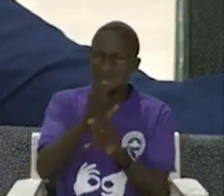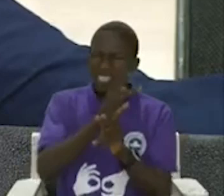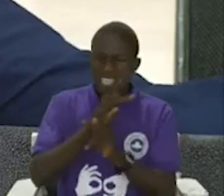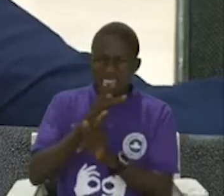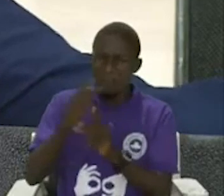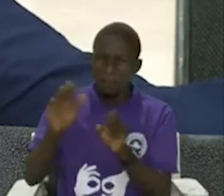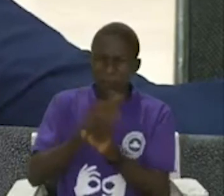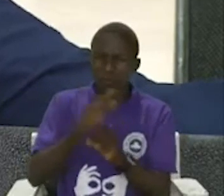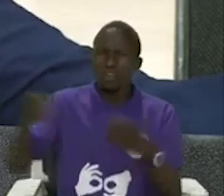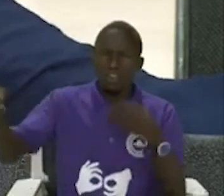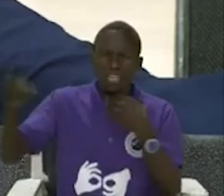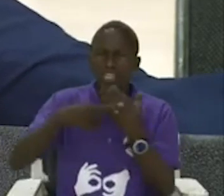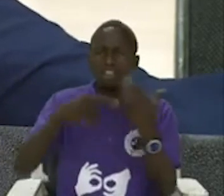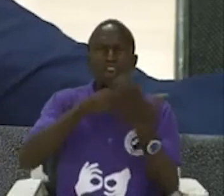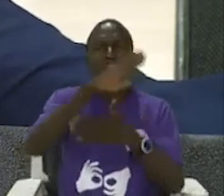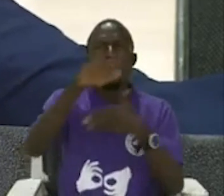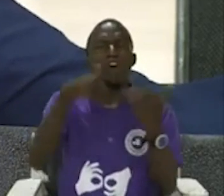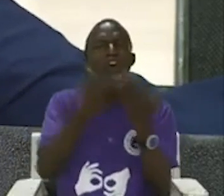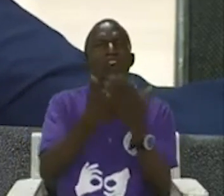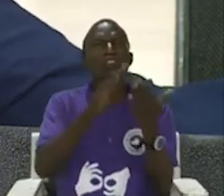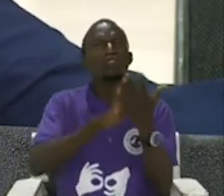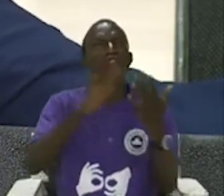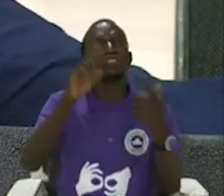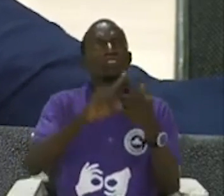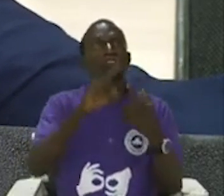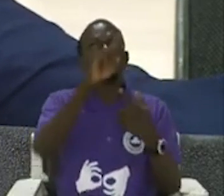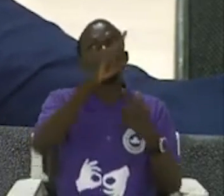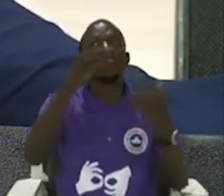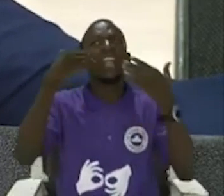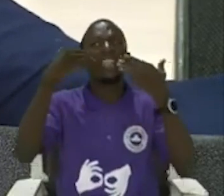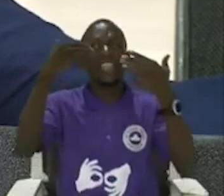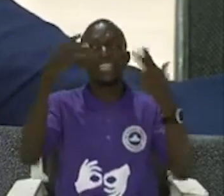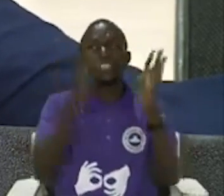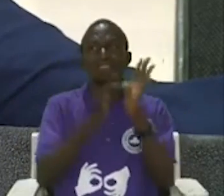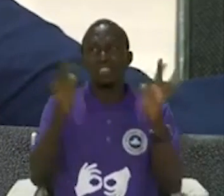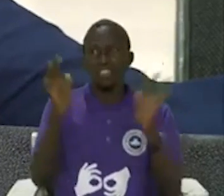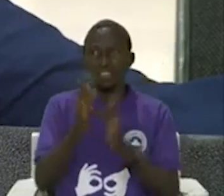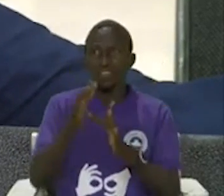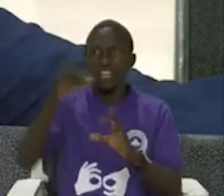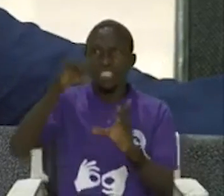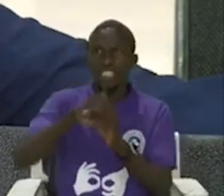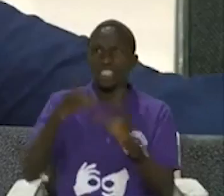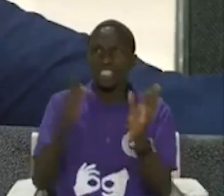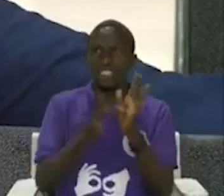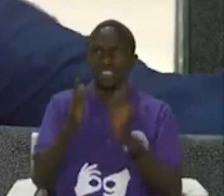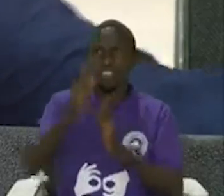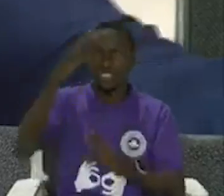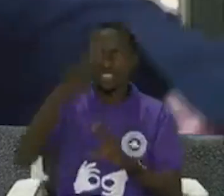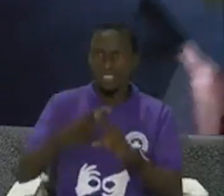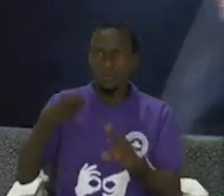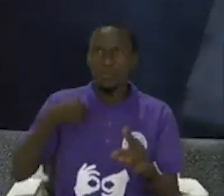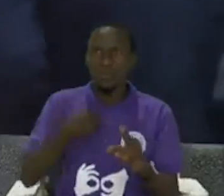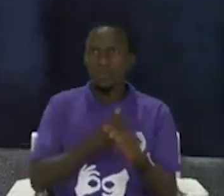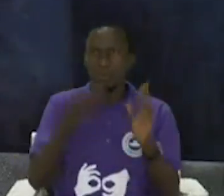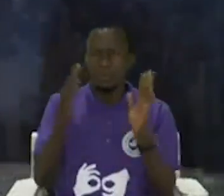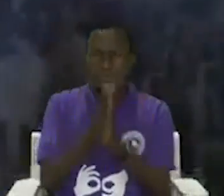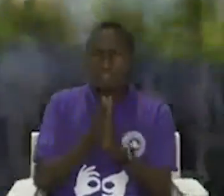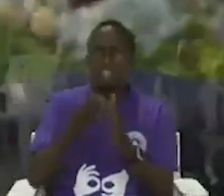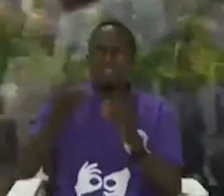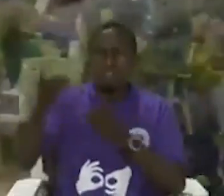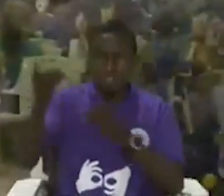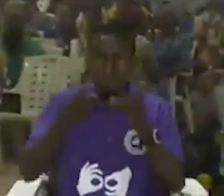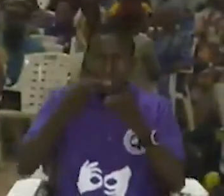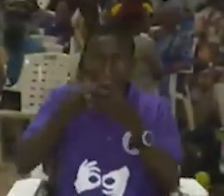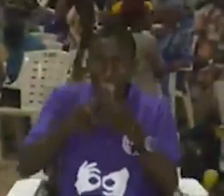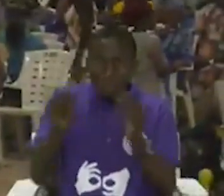back unto you. Thank you, Jesus. For in Jesus' mighty name we are afraid. If dominion has started with you, I want you to